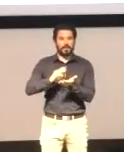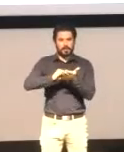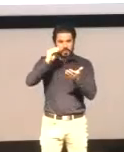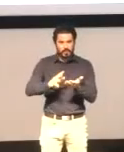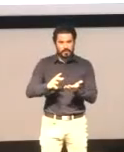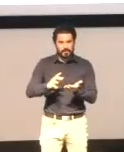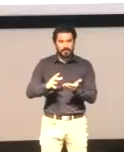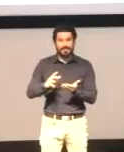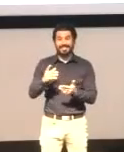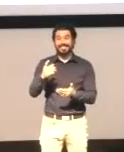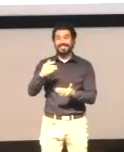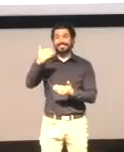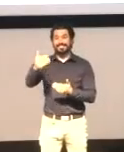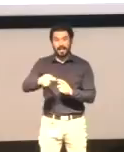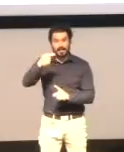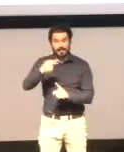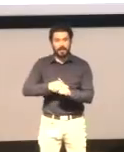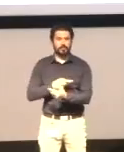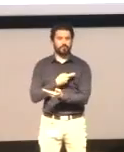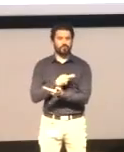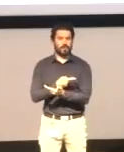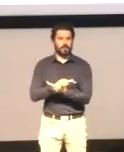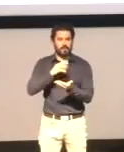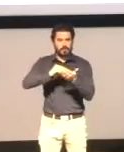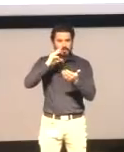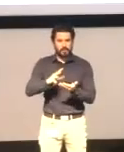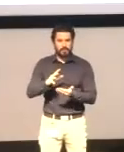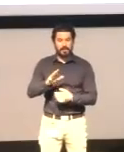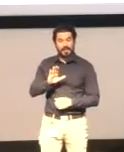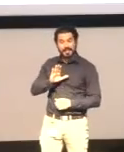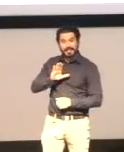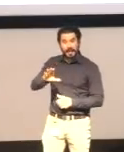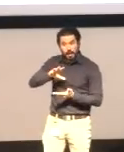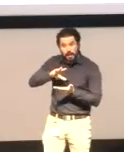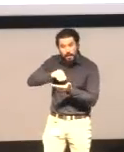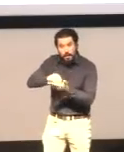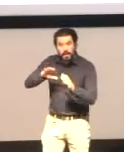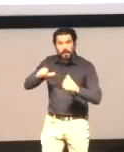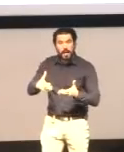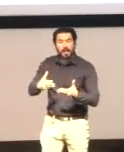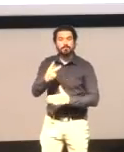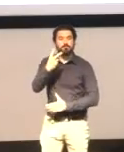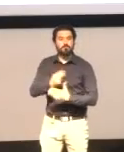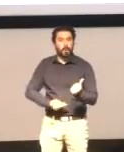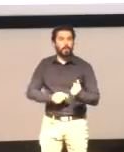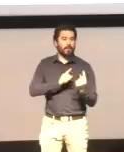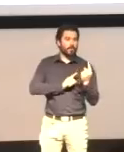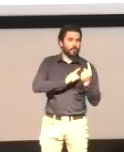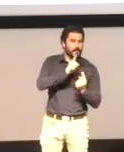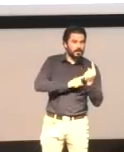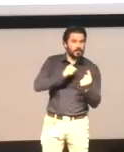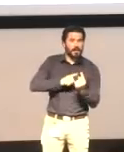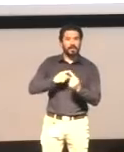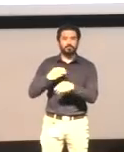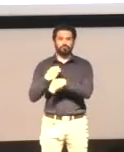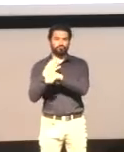who will engage in a blend of both virtual and in-person learning Our teams are really working very,